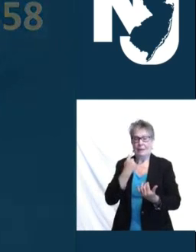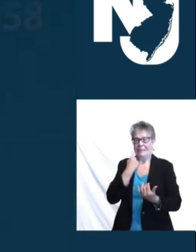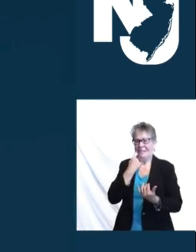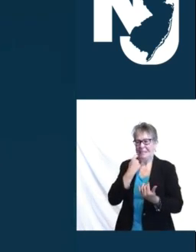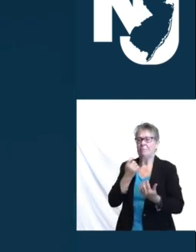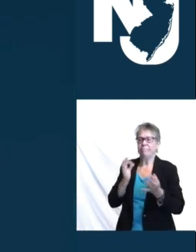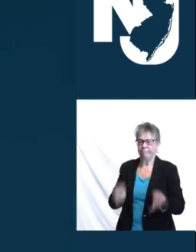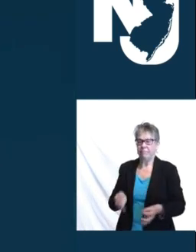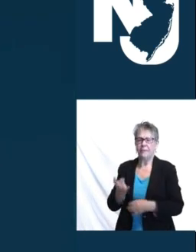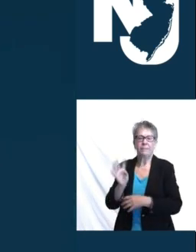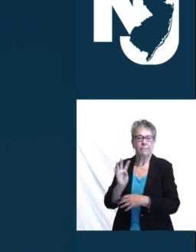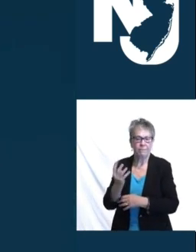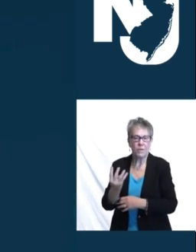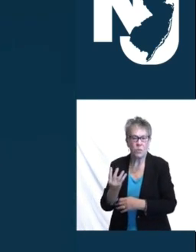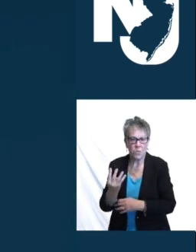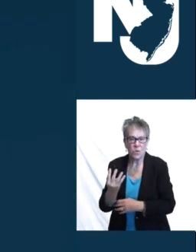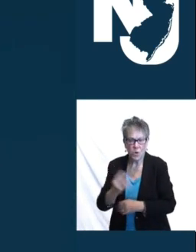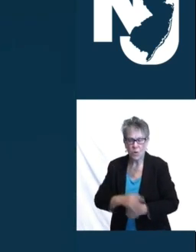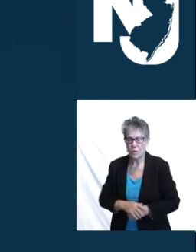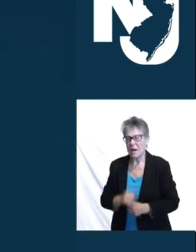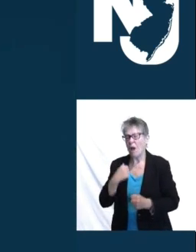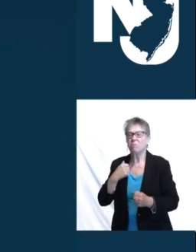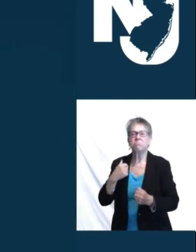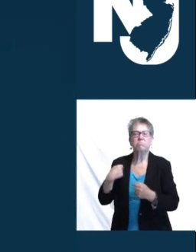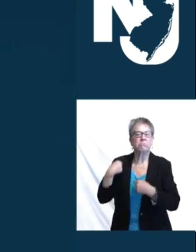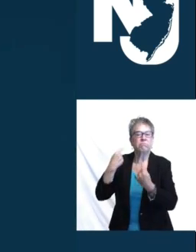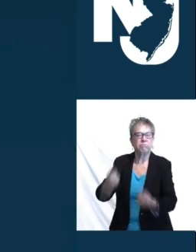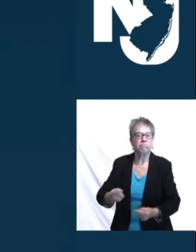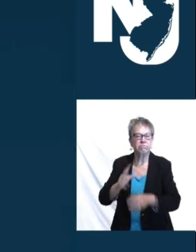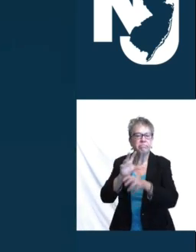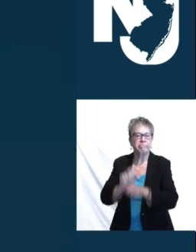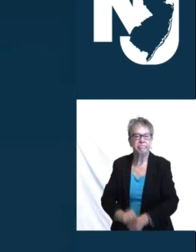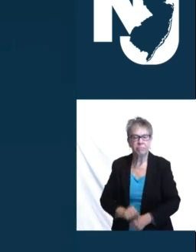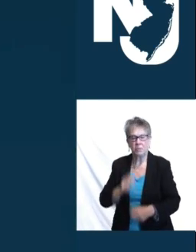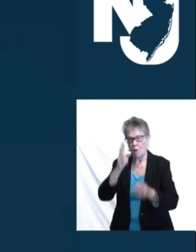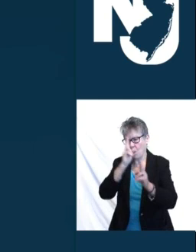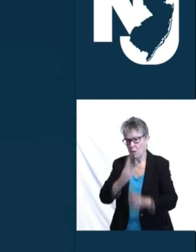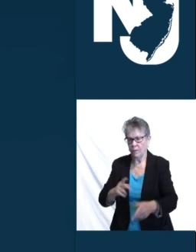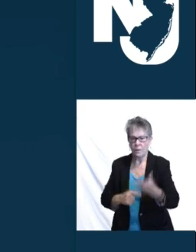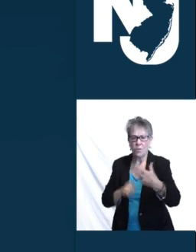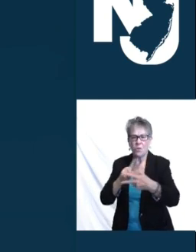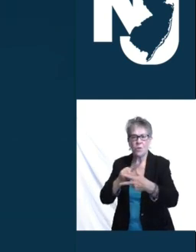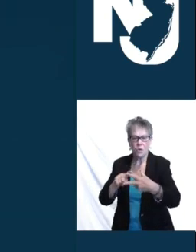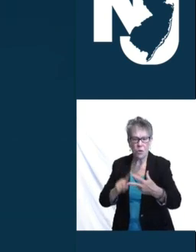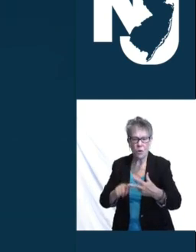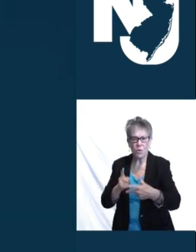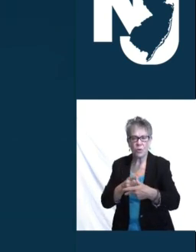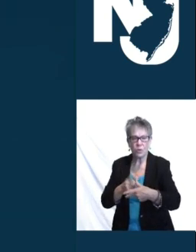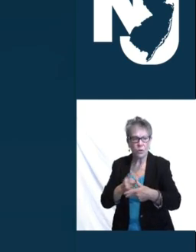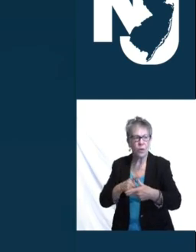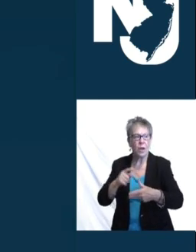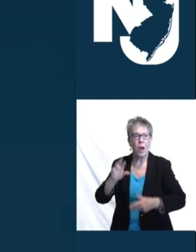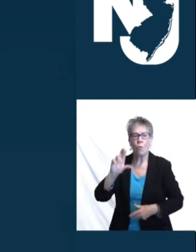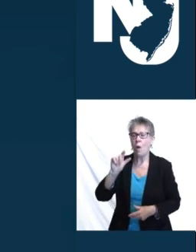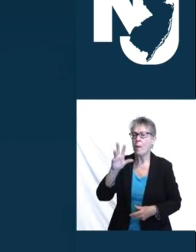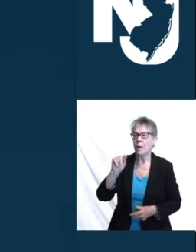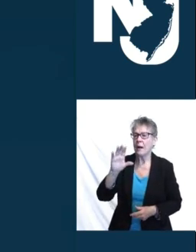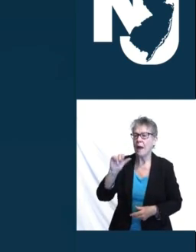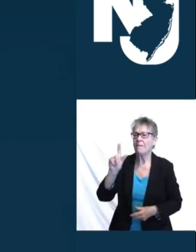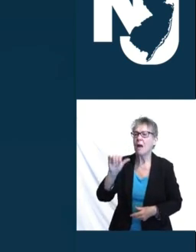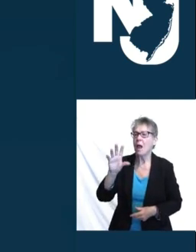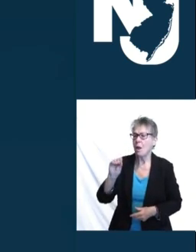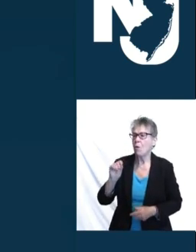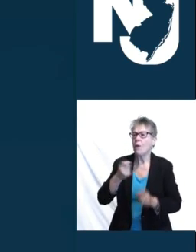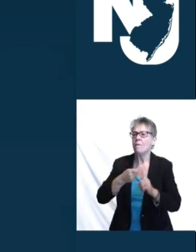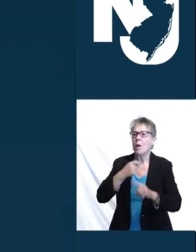start by honoring this guy, Monroe Township's Robert Cavallo. A Brooklyn native, he was a pharmacist who stood